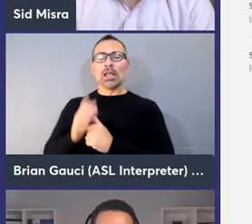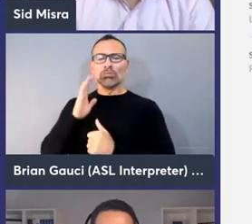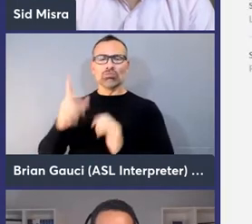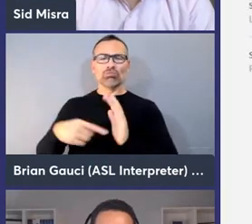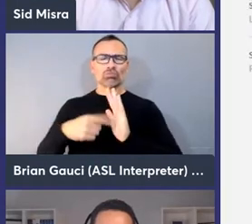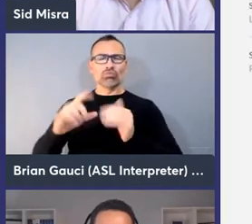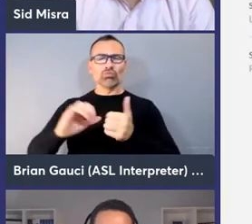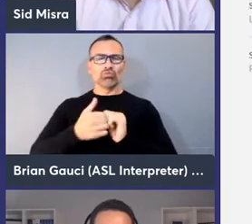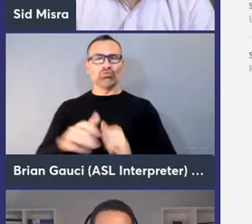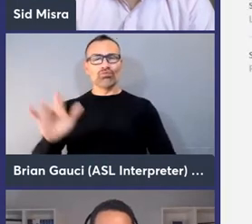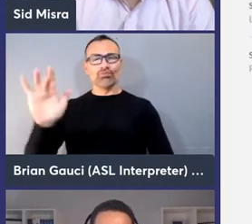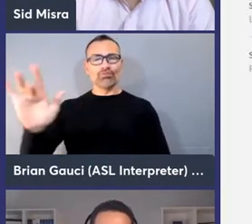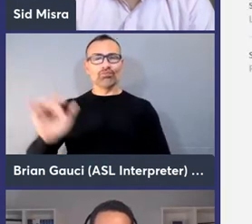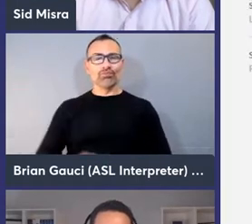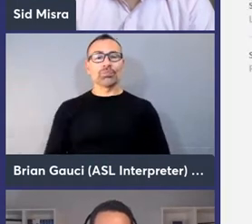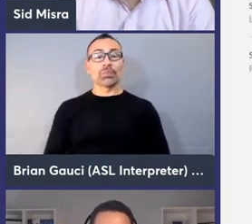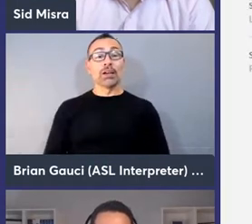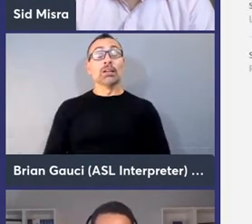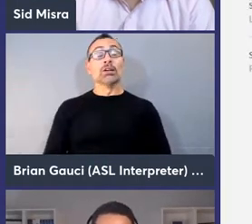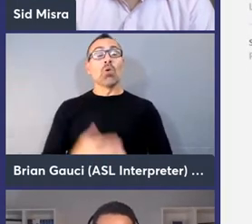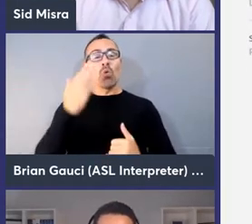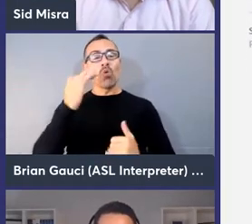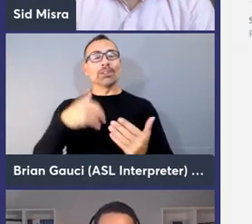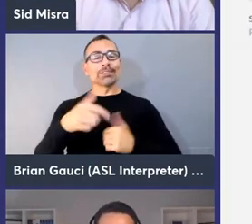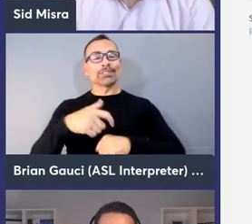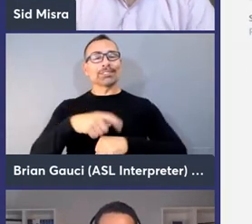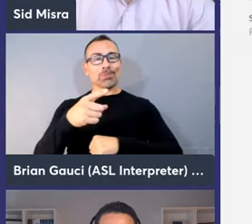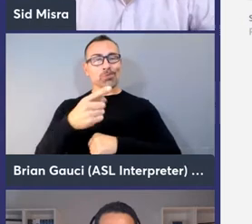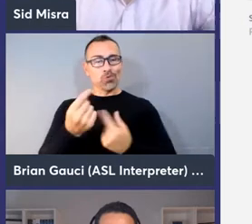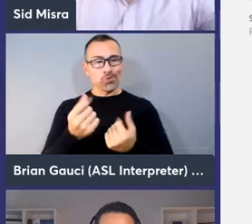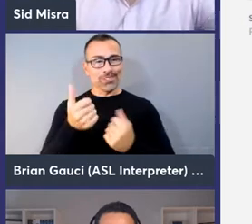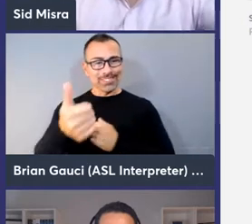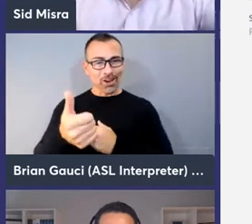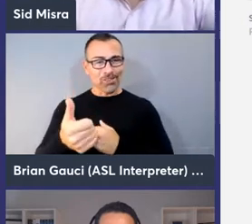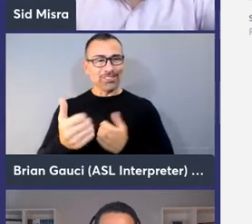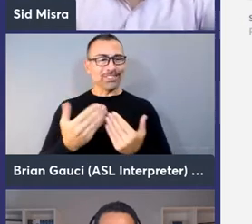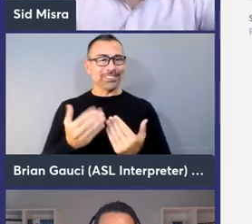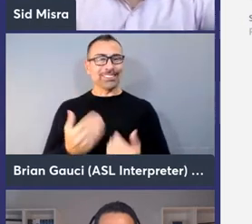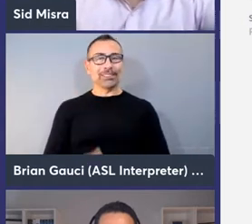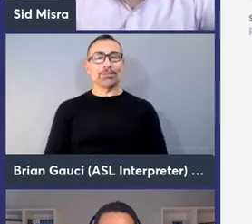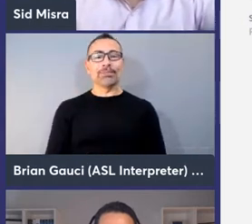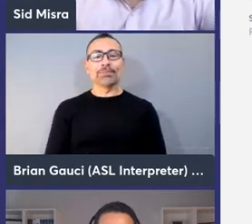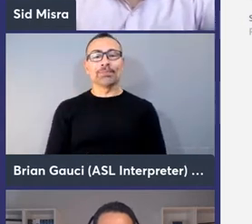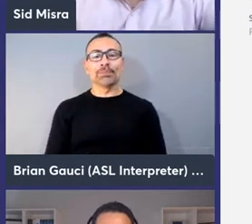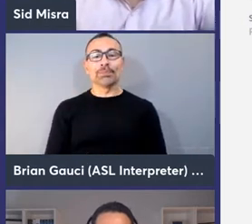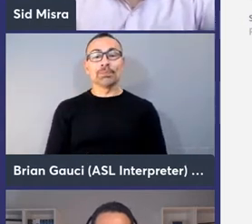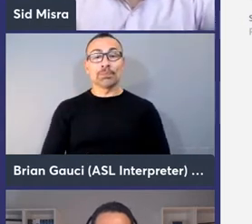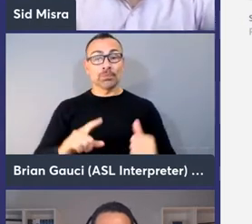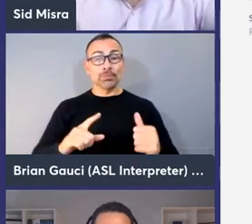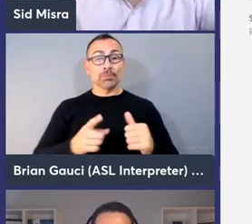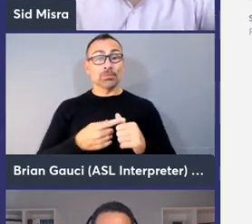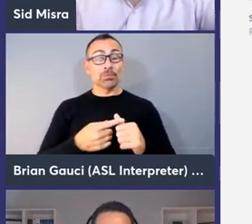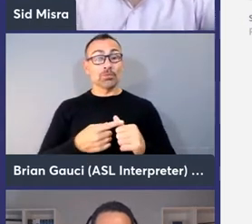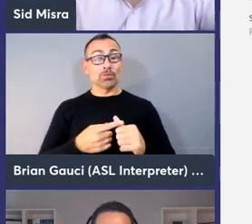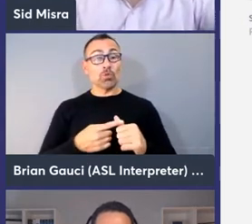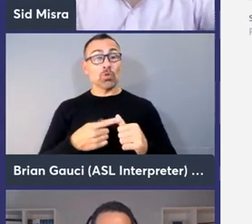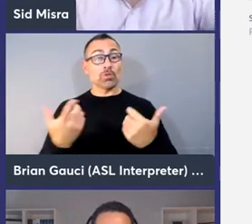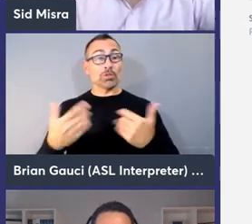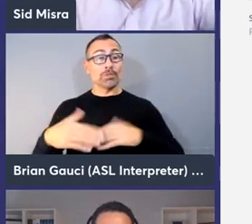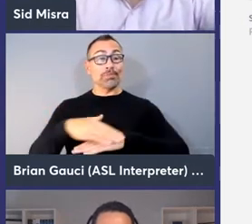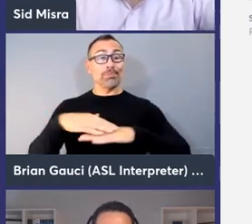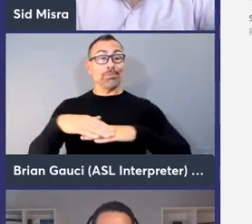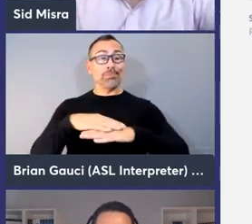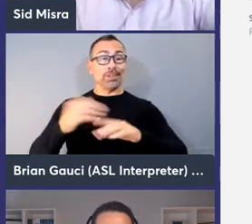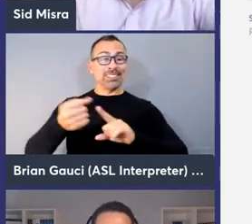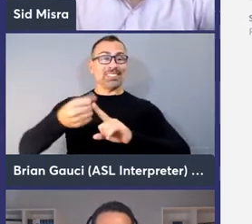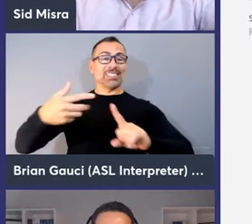even easier for you to do next time you do it. So step one, we provide some basic details about the cache.